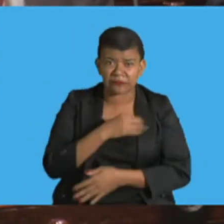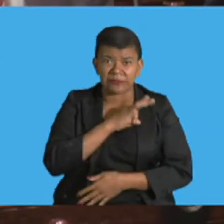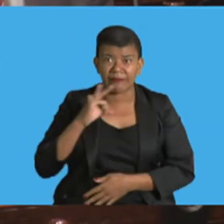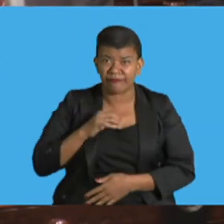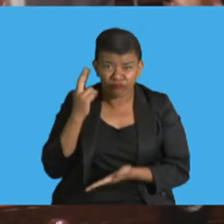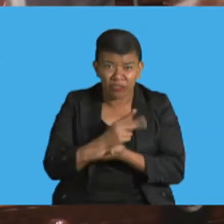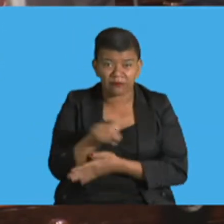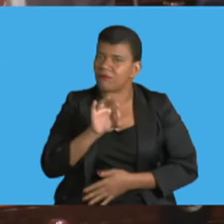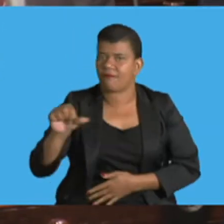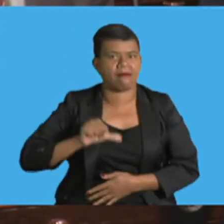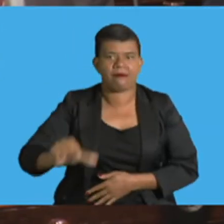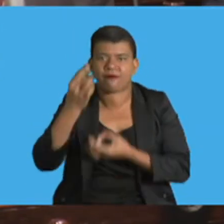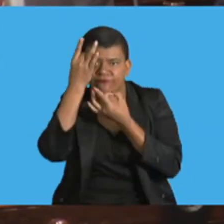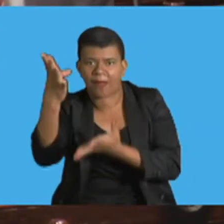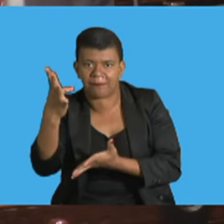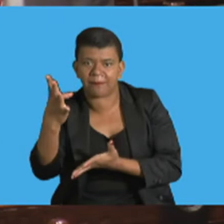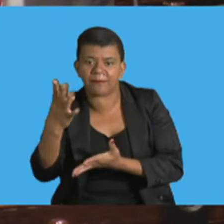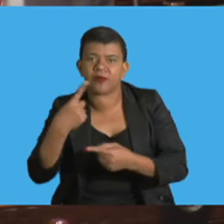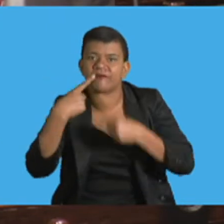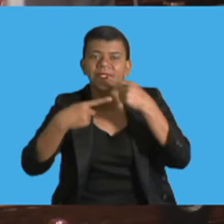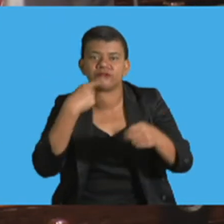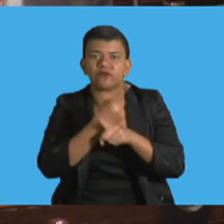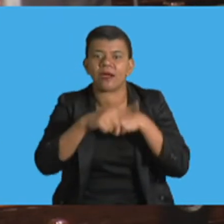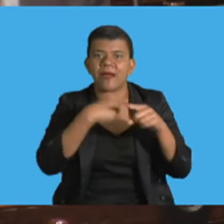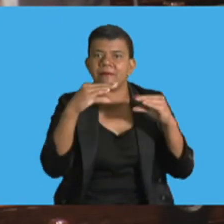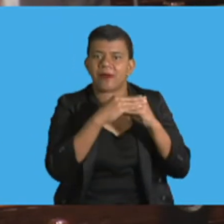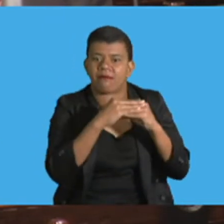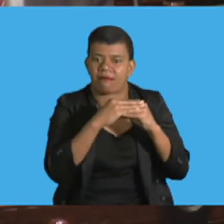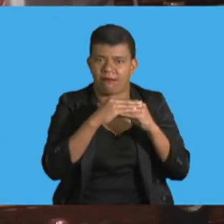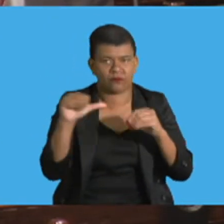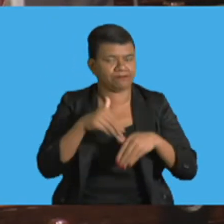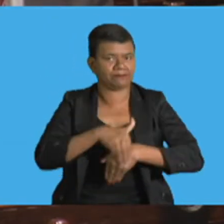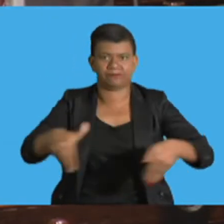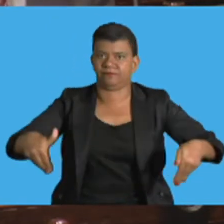requirements, as you find in the Banking Act. He knows that. Mr. Speaker, sir, the other point is that